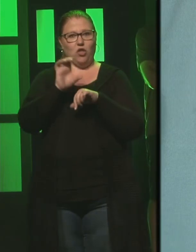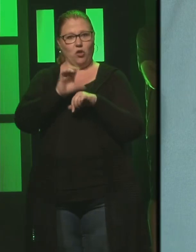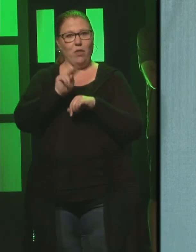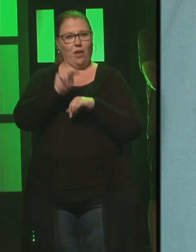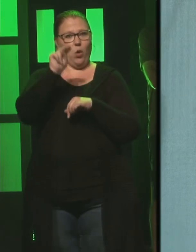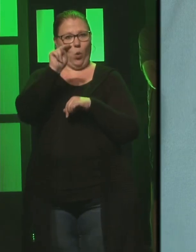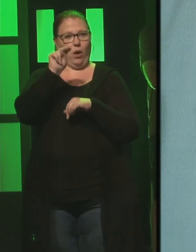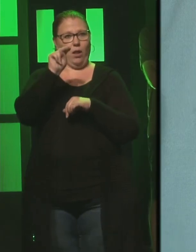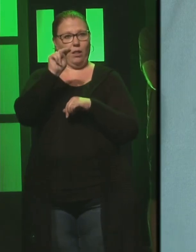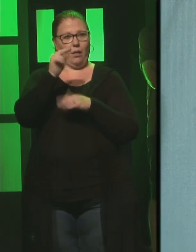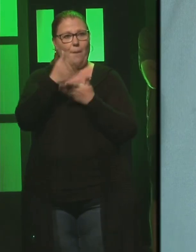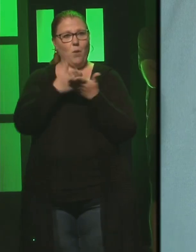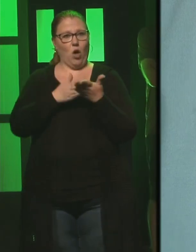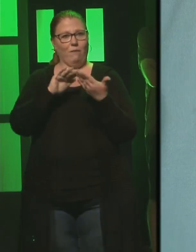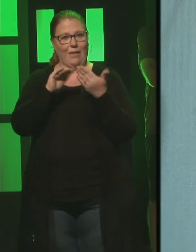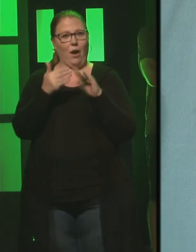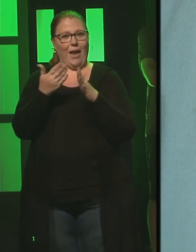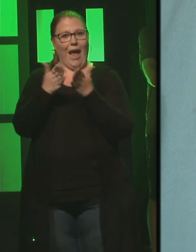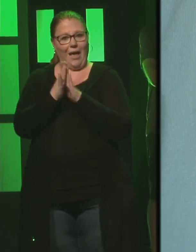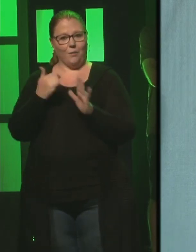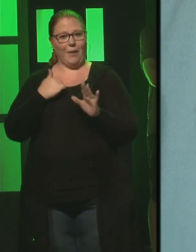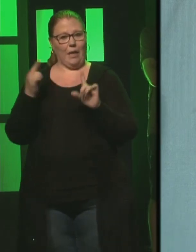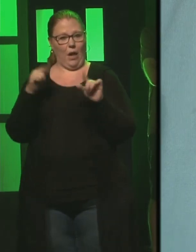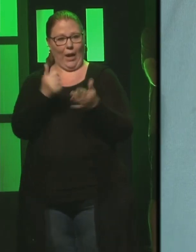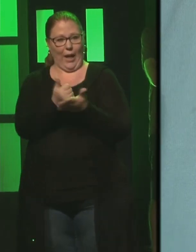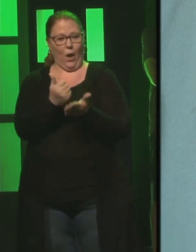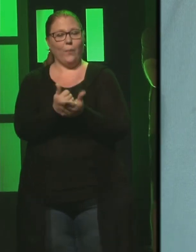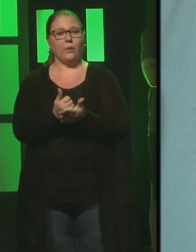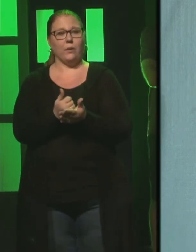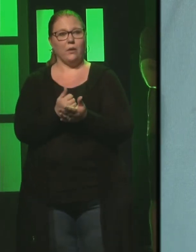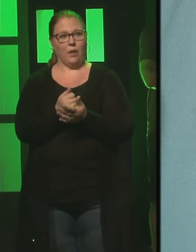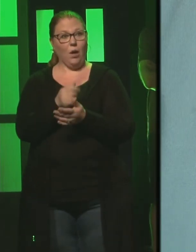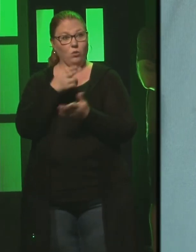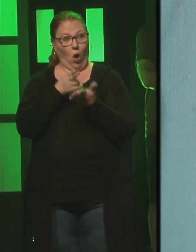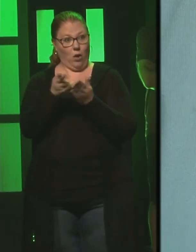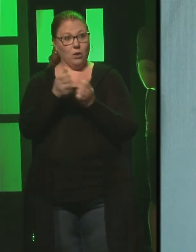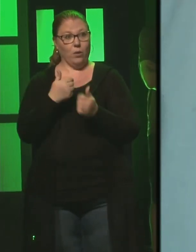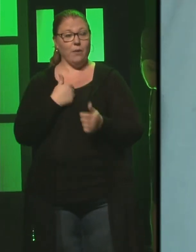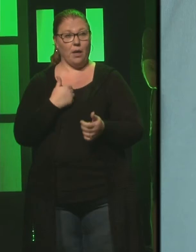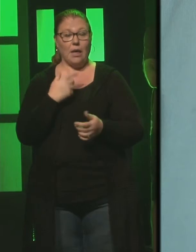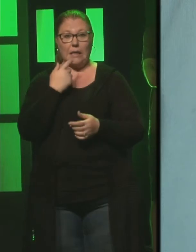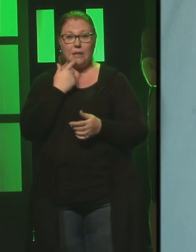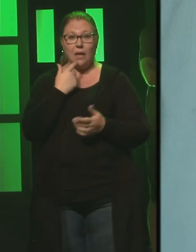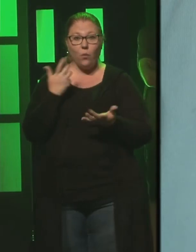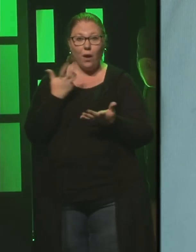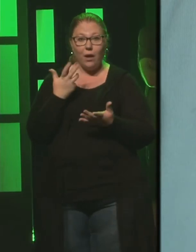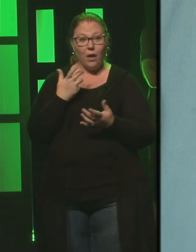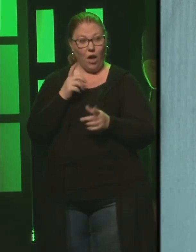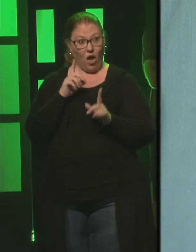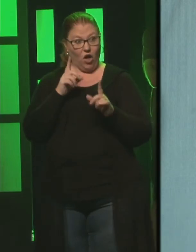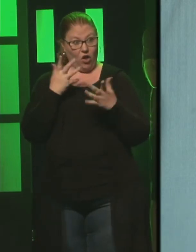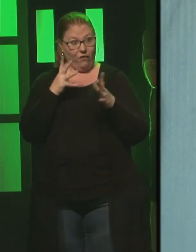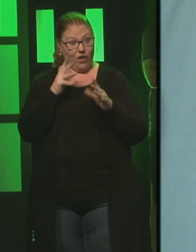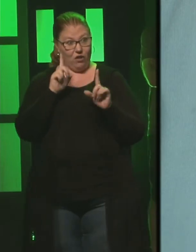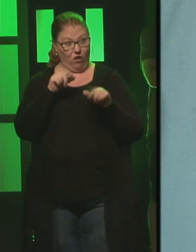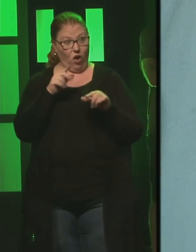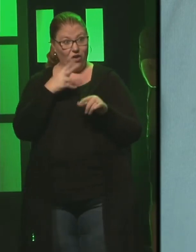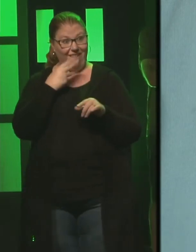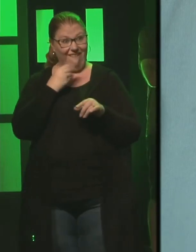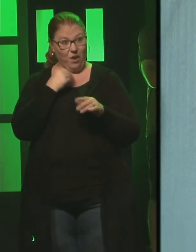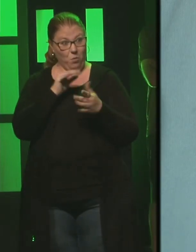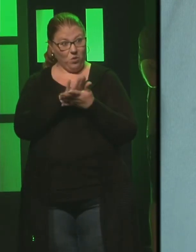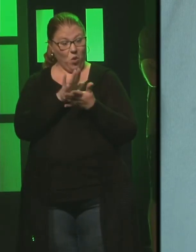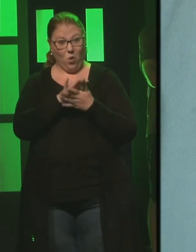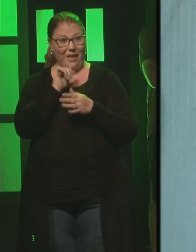churches and asked me to come out and help. He was straight up with me. He said, "You've been to Hebrew school, but not Christian Sunday